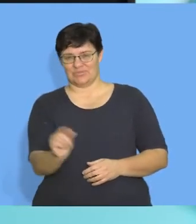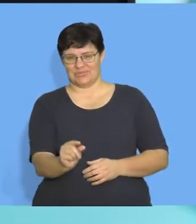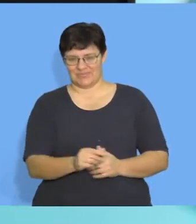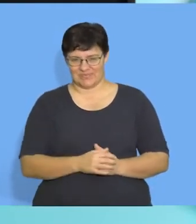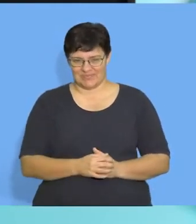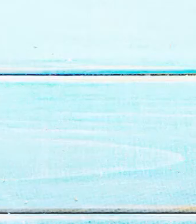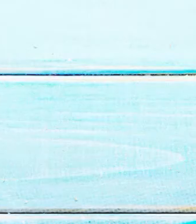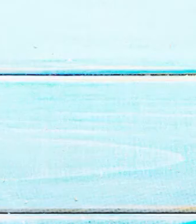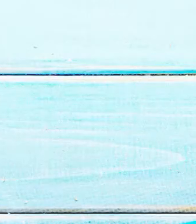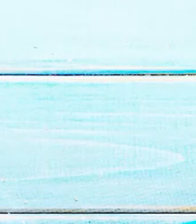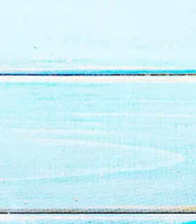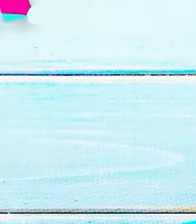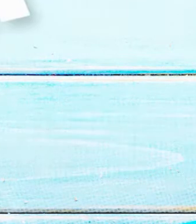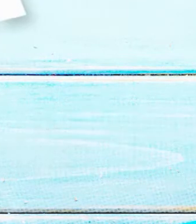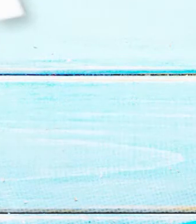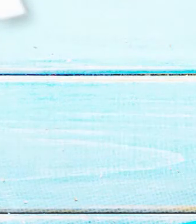minutes.